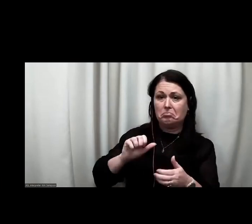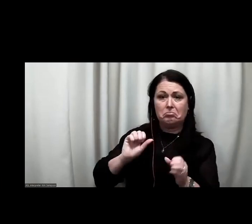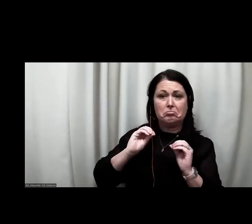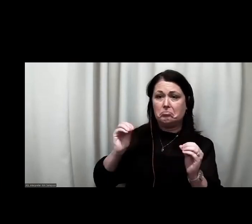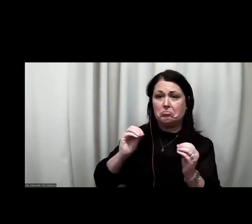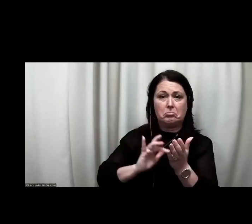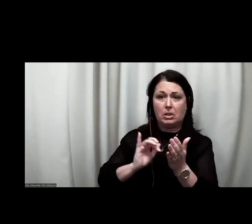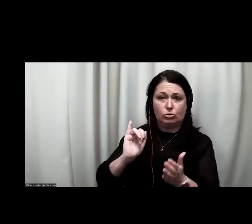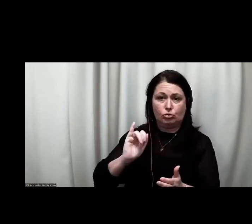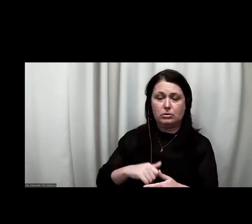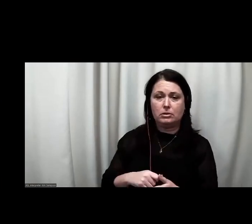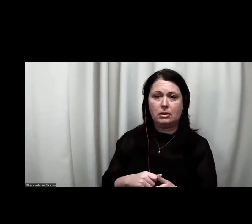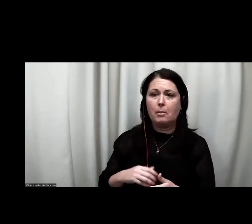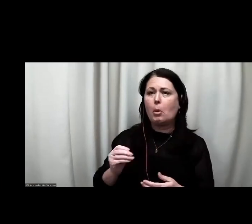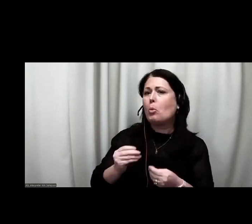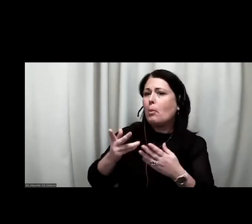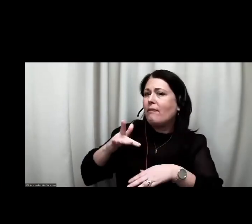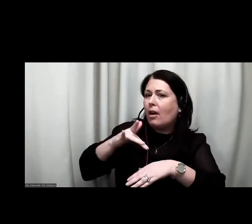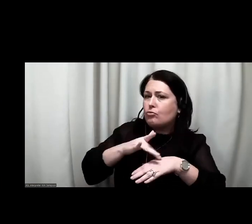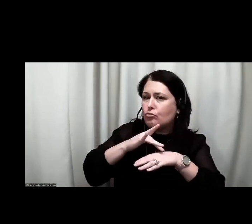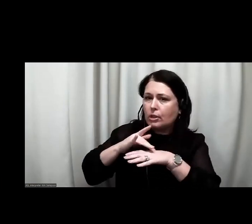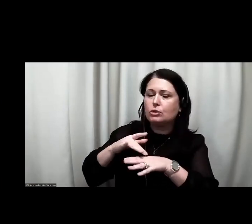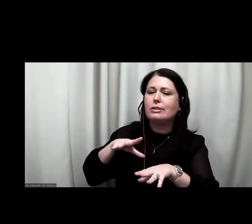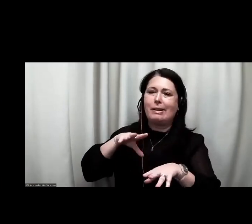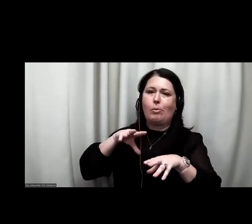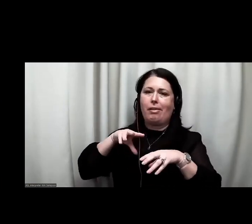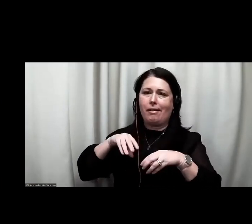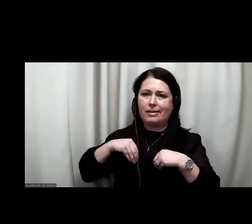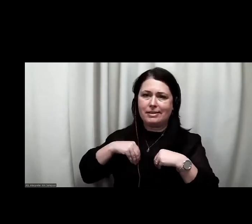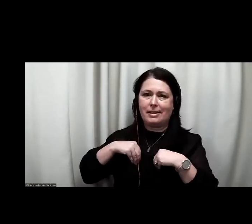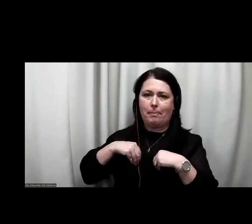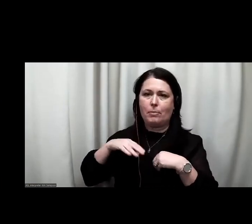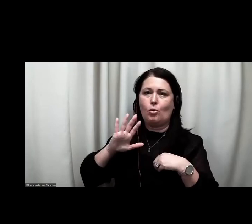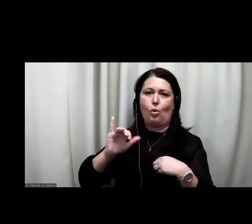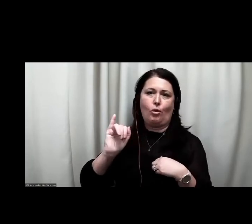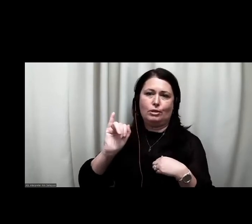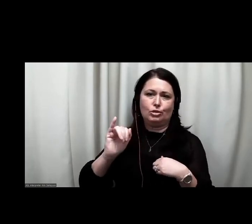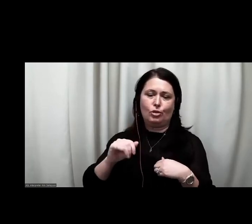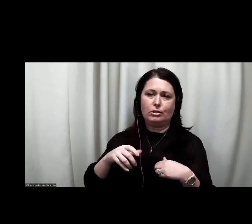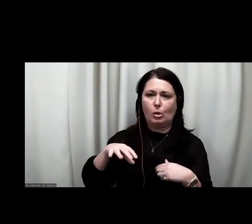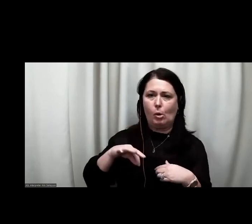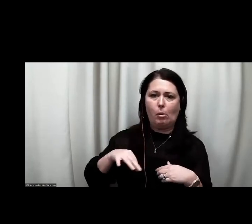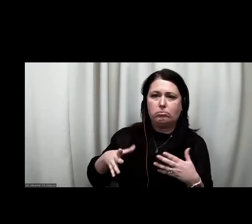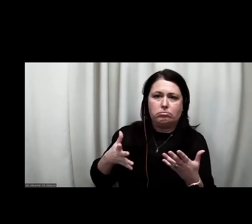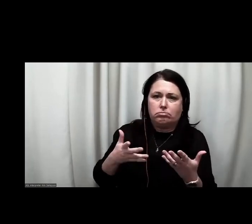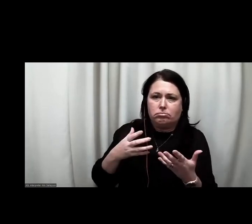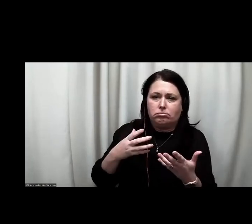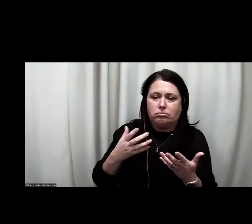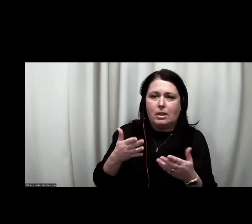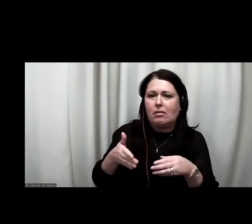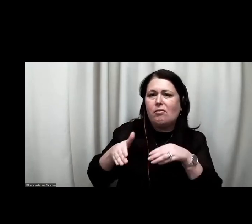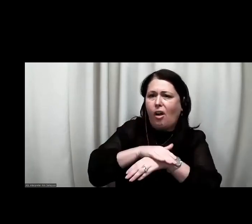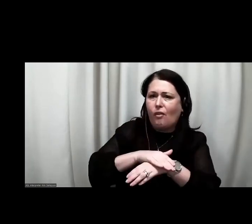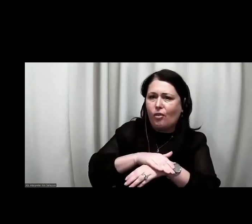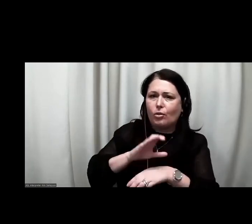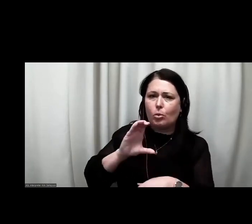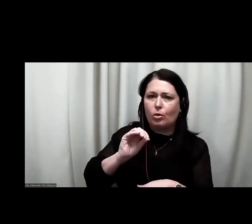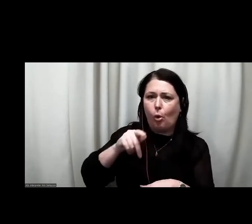would provide resources that accept your insurance, so you wouldn't be paying out of pocket, and you would be covered by your